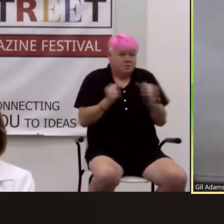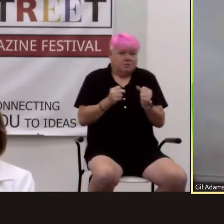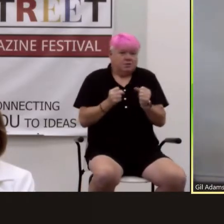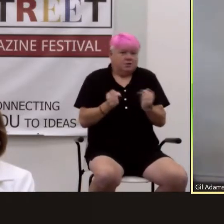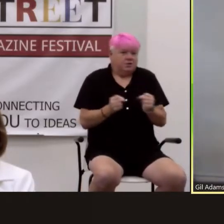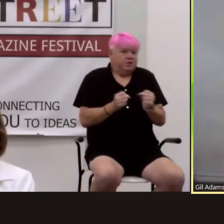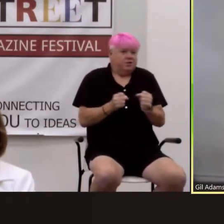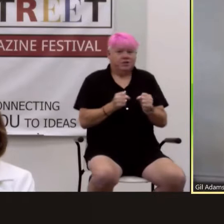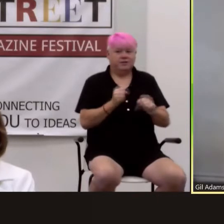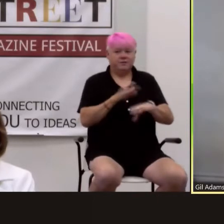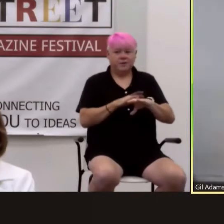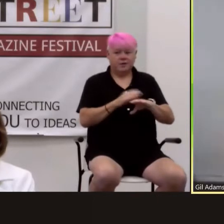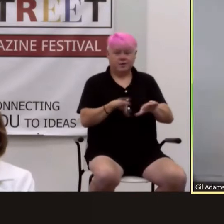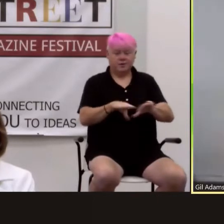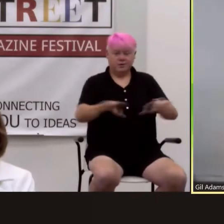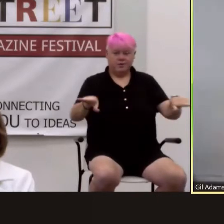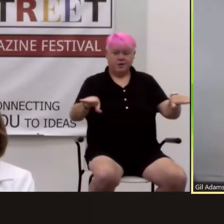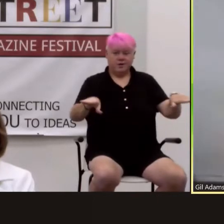like a dog.